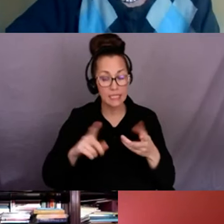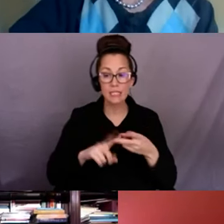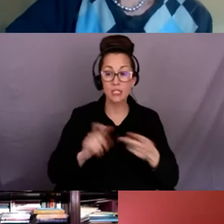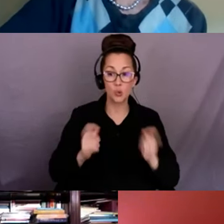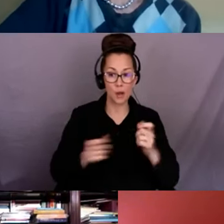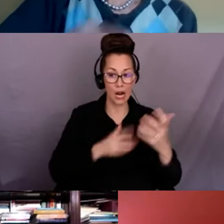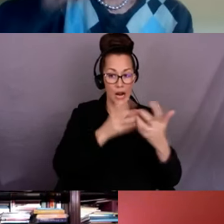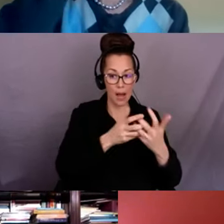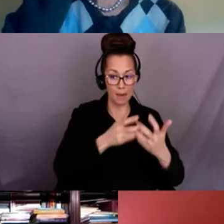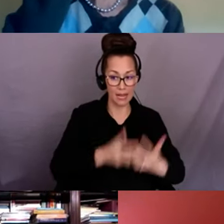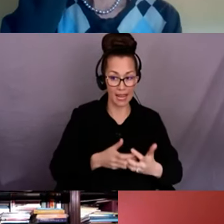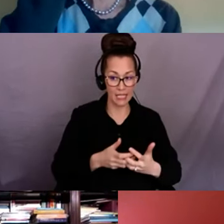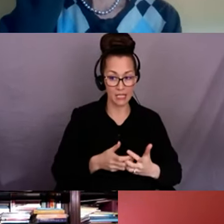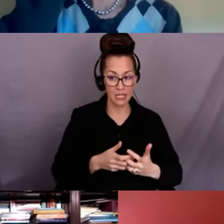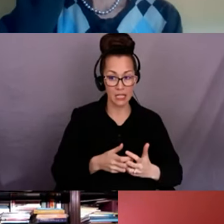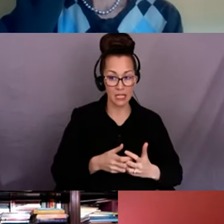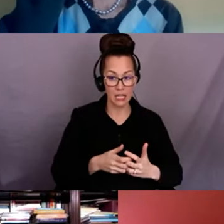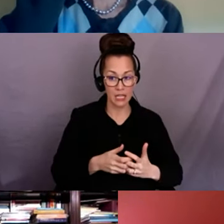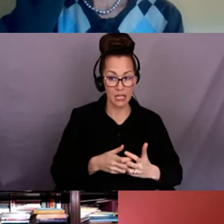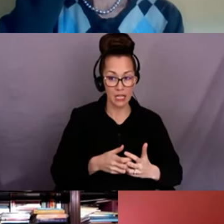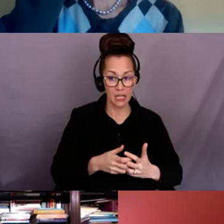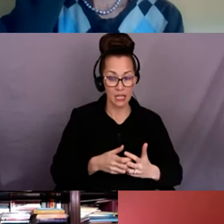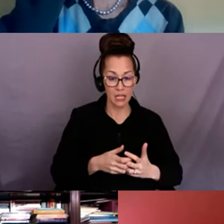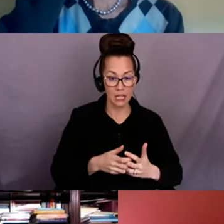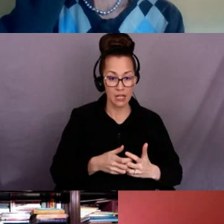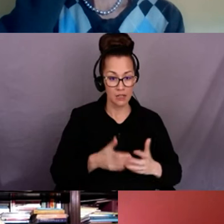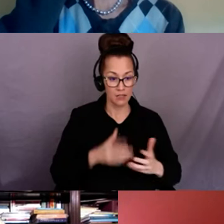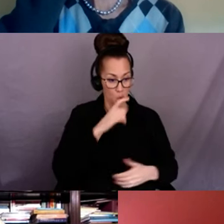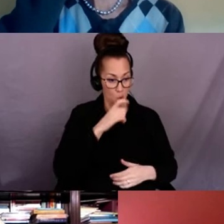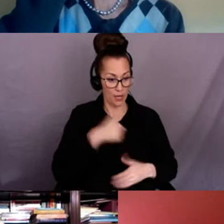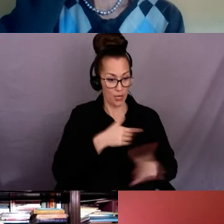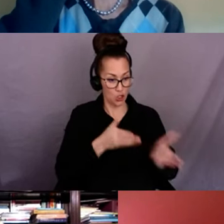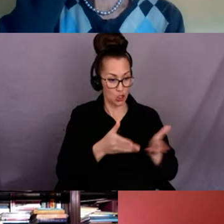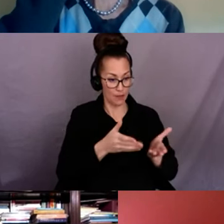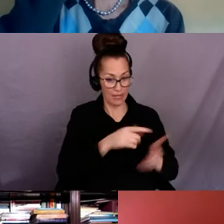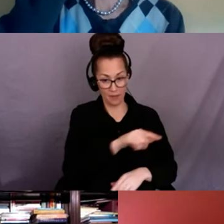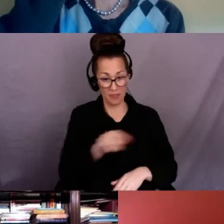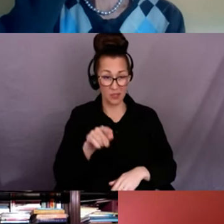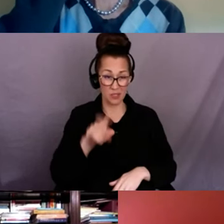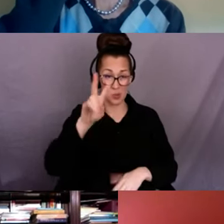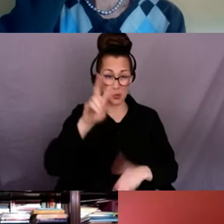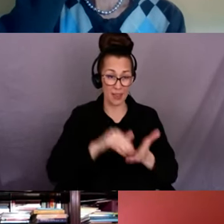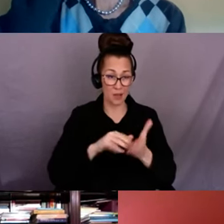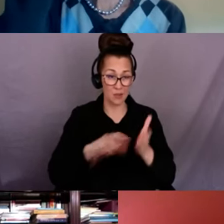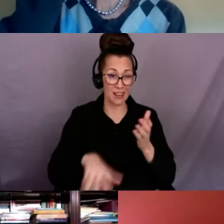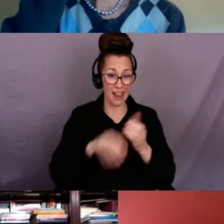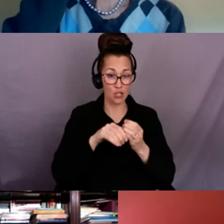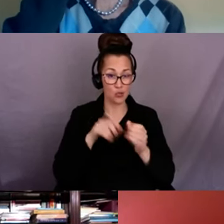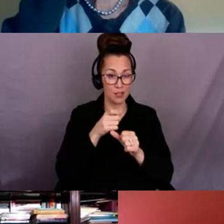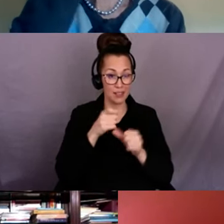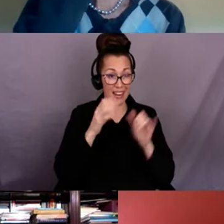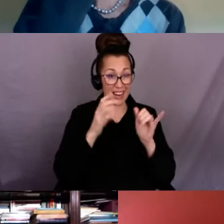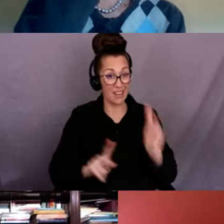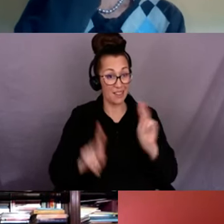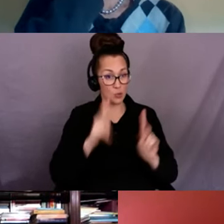you know, the additional individuals that we're serving, which is, you know, roughly, you know, an additional 2,000 individuals a year or so. So